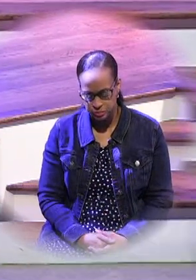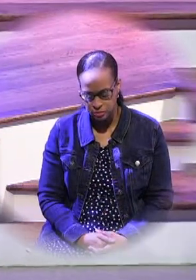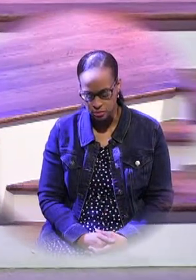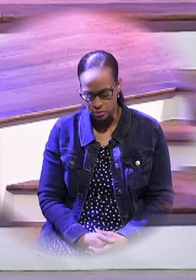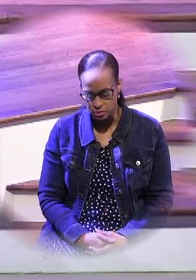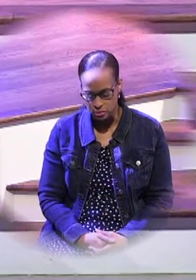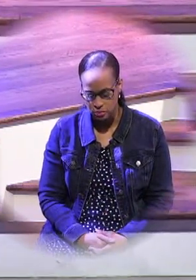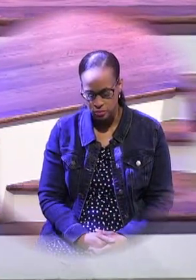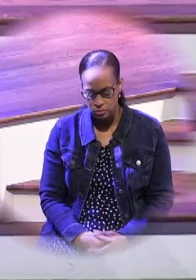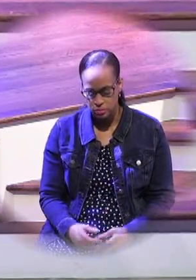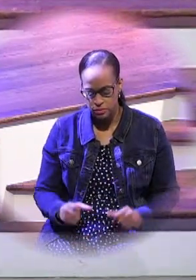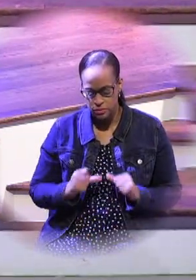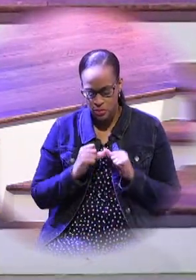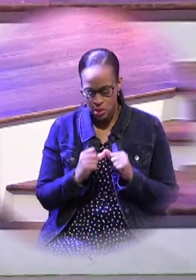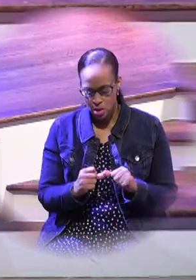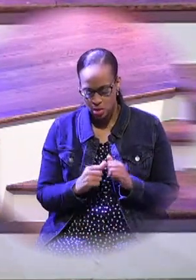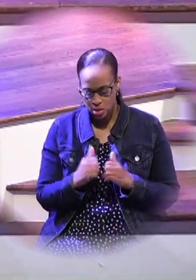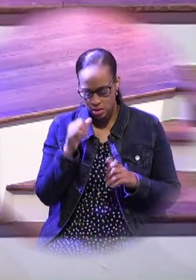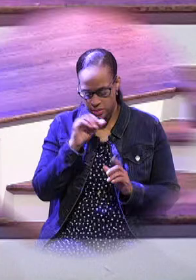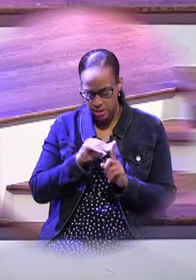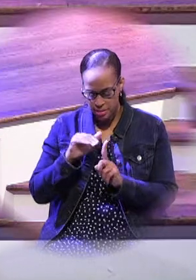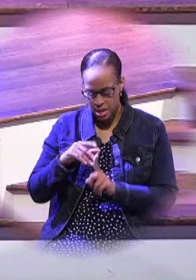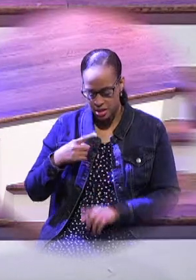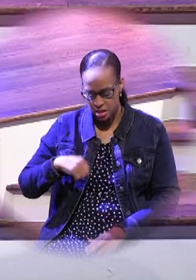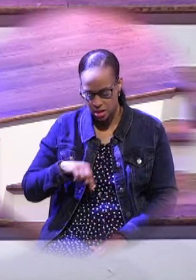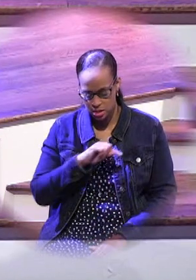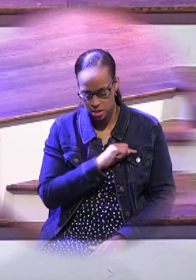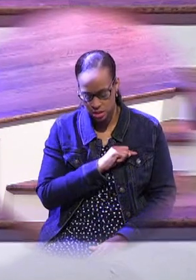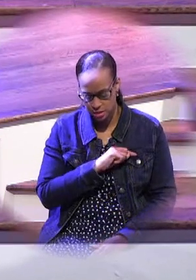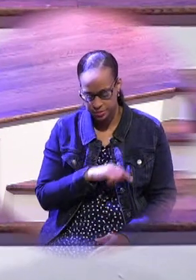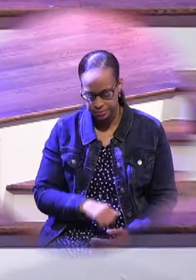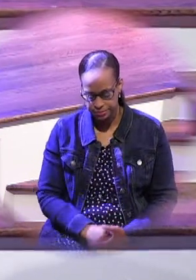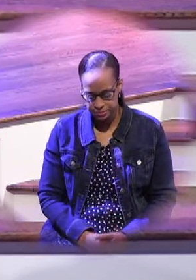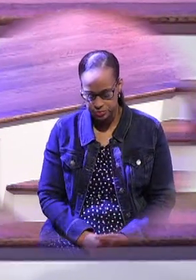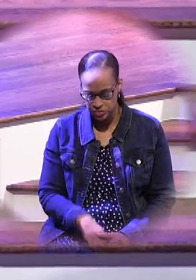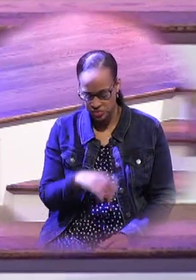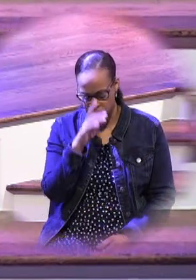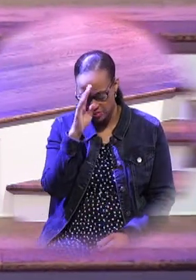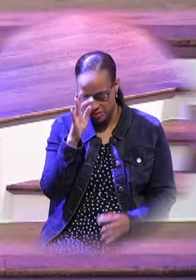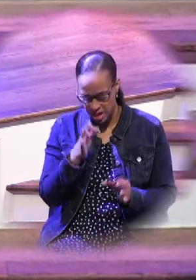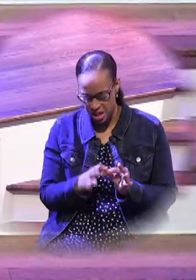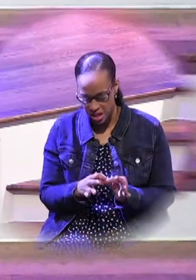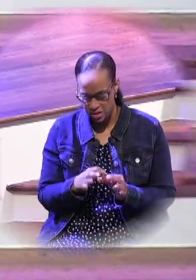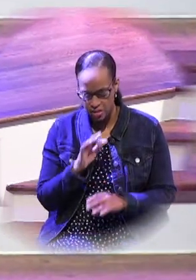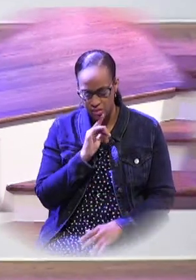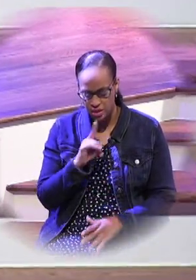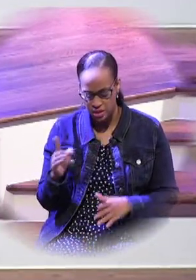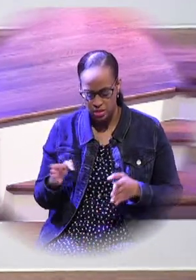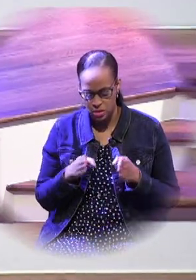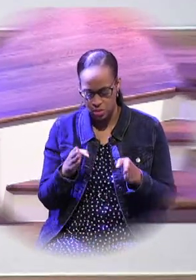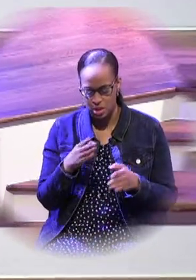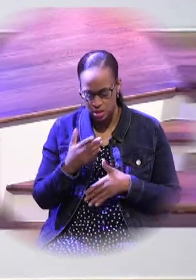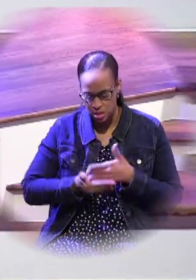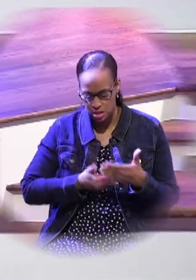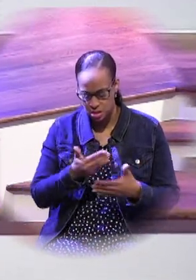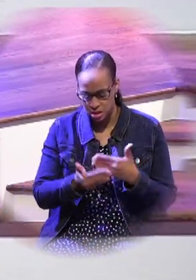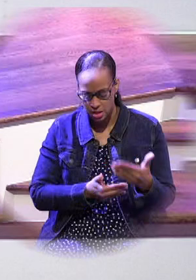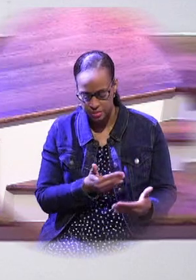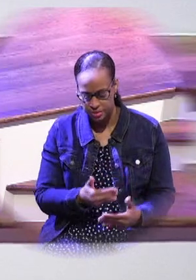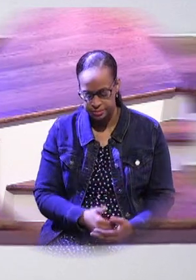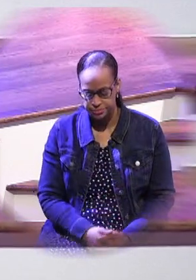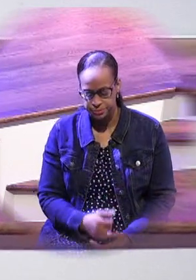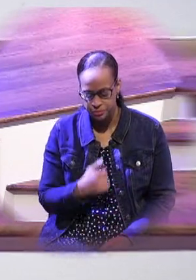you're constantly reminding us that the starting gate of our faith, and really the way we take every step forward, is